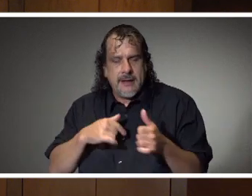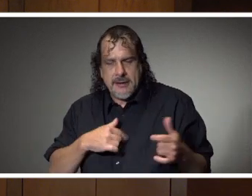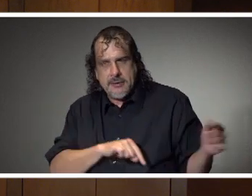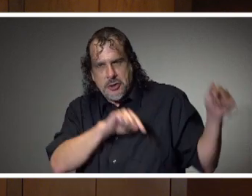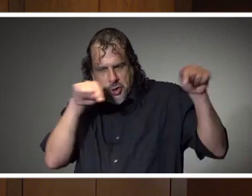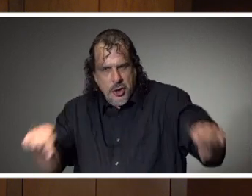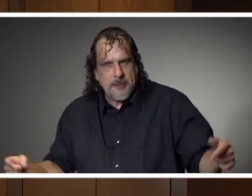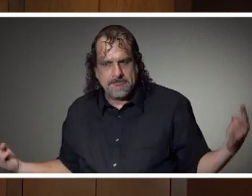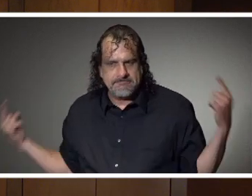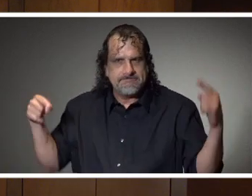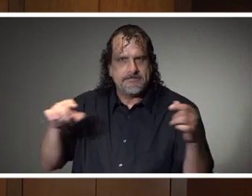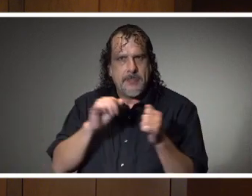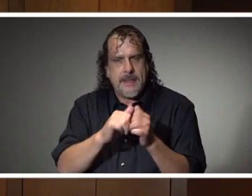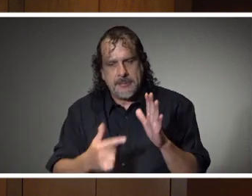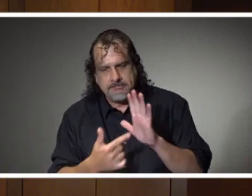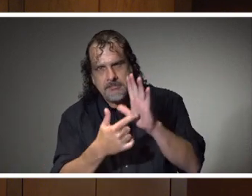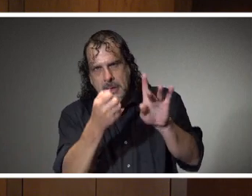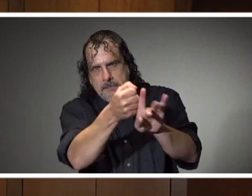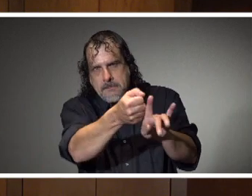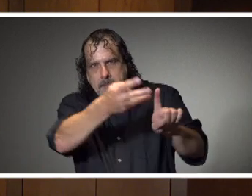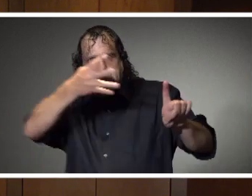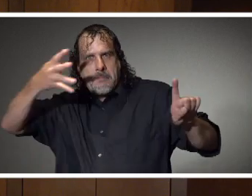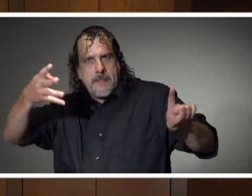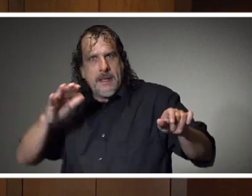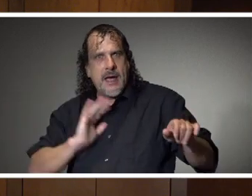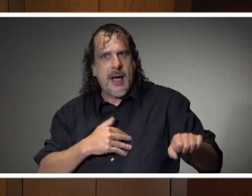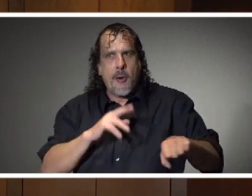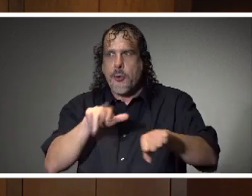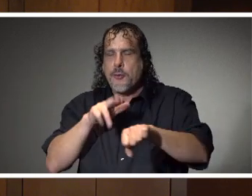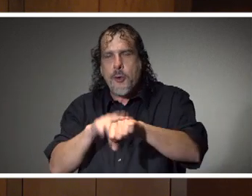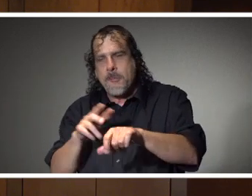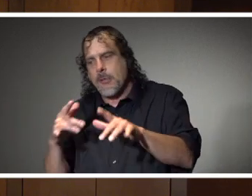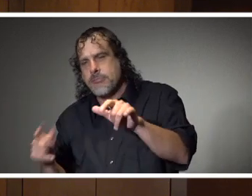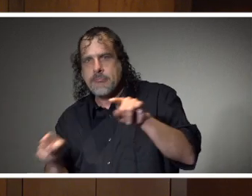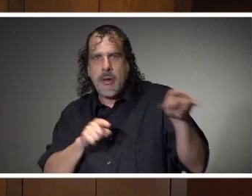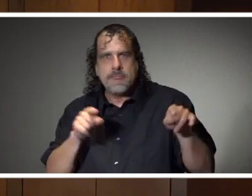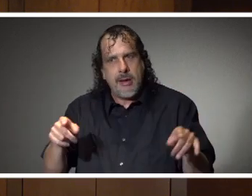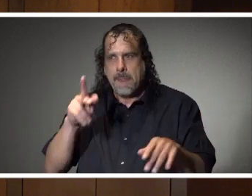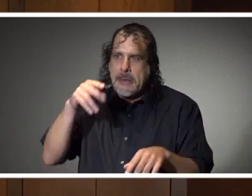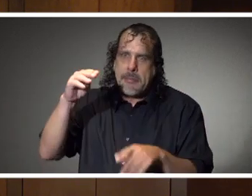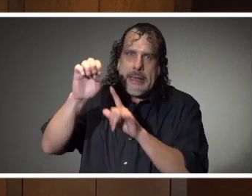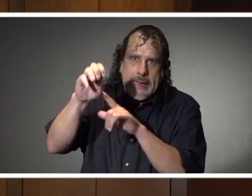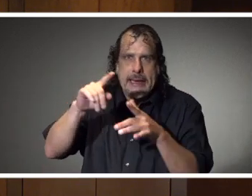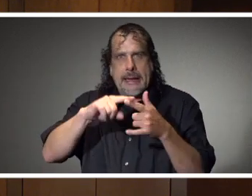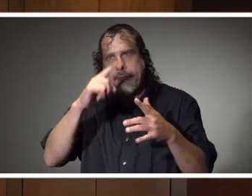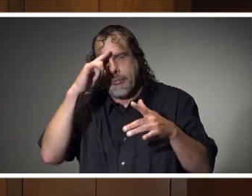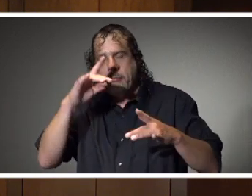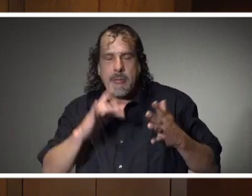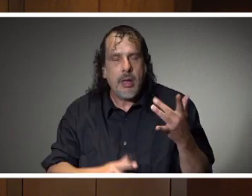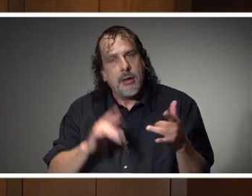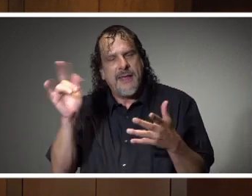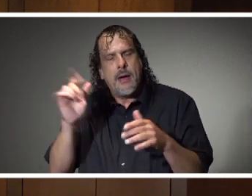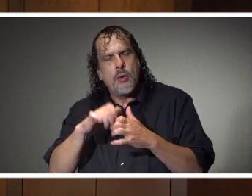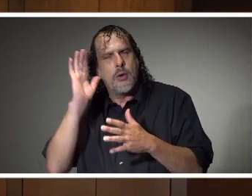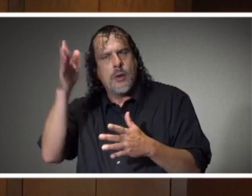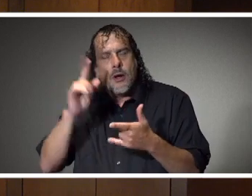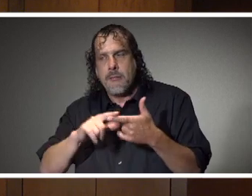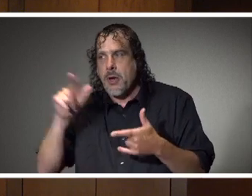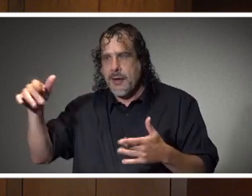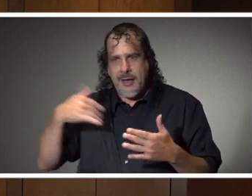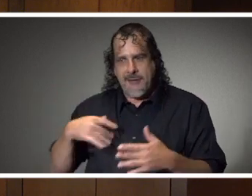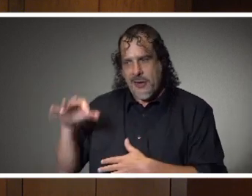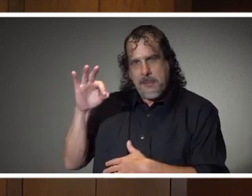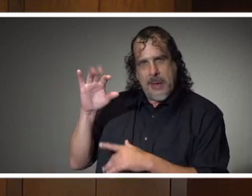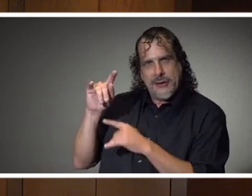today and expand upon our normal topics here in these daily press conferences, and to have Pastor Tate